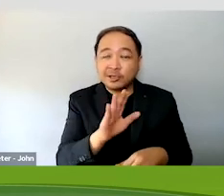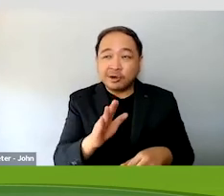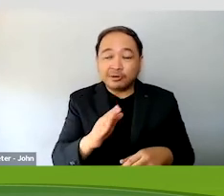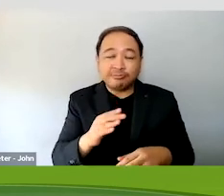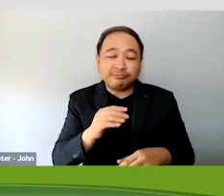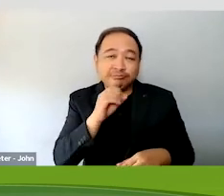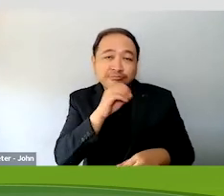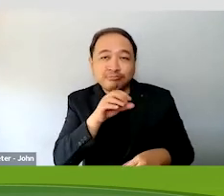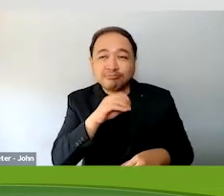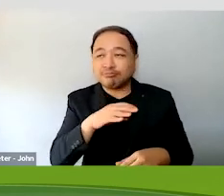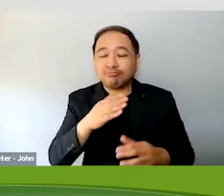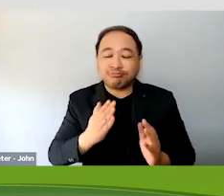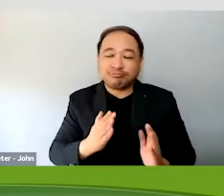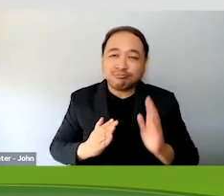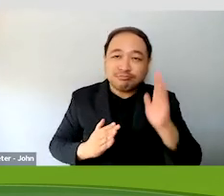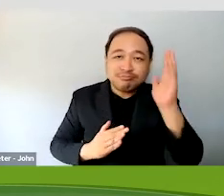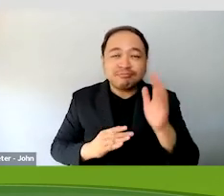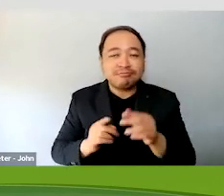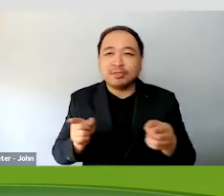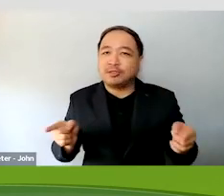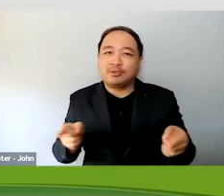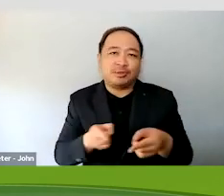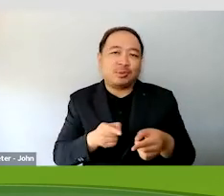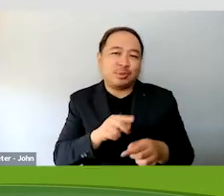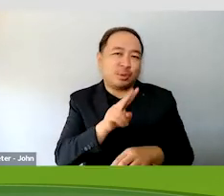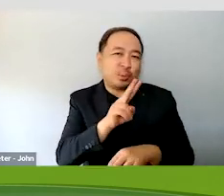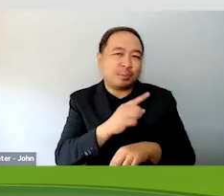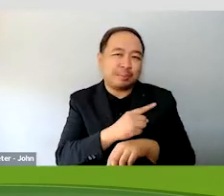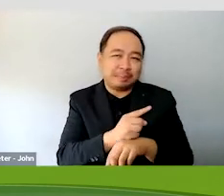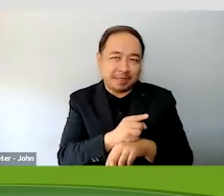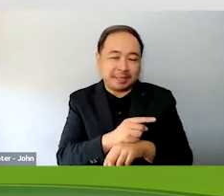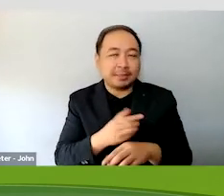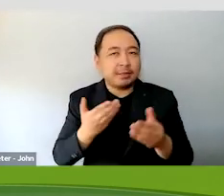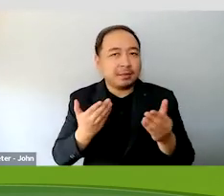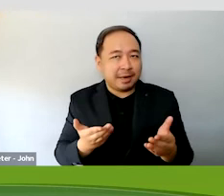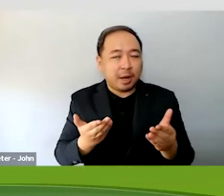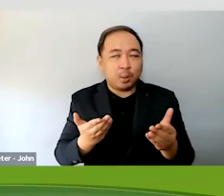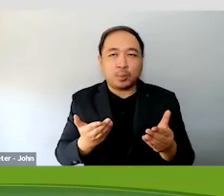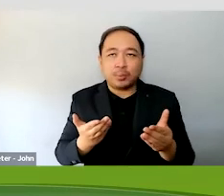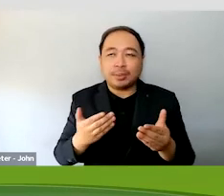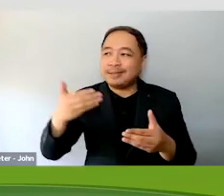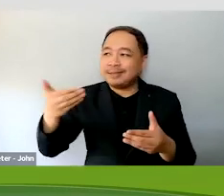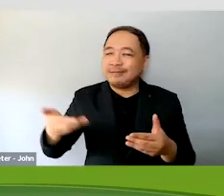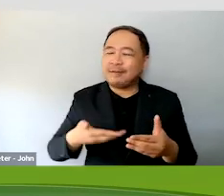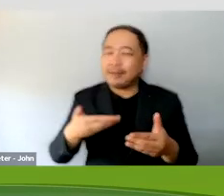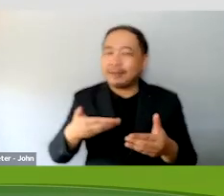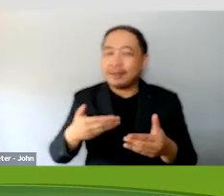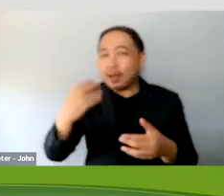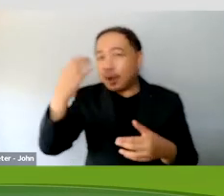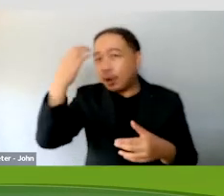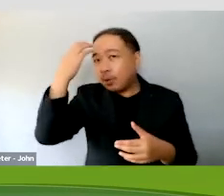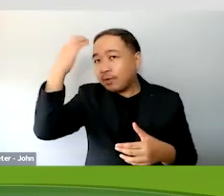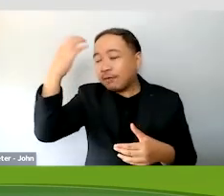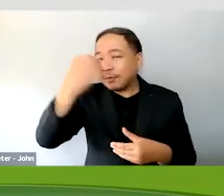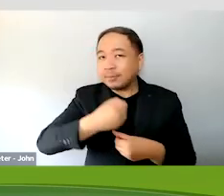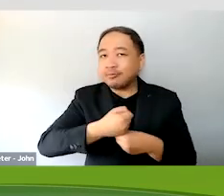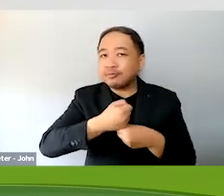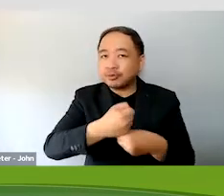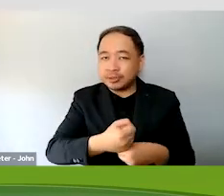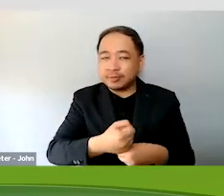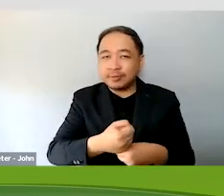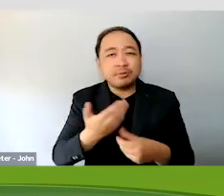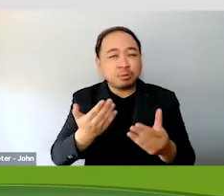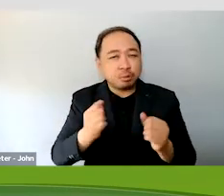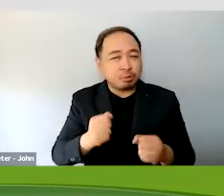minutes. And I would like to begin by inviting individual government representatives to share their contributions to the